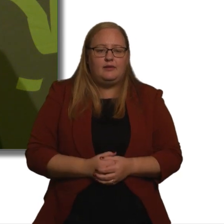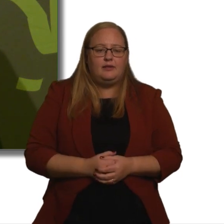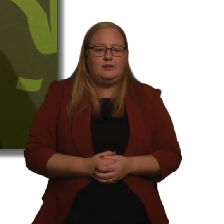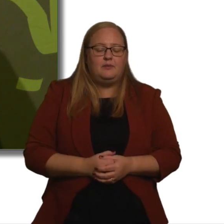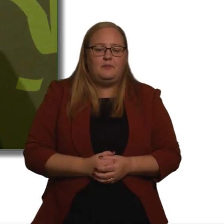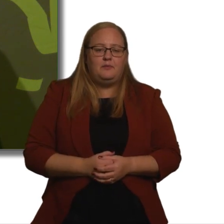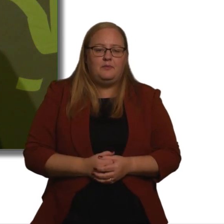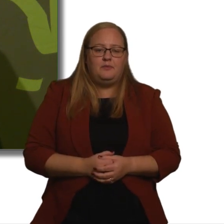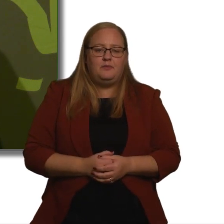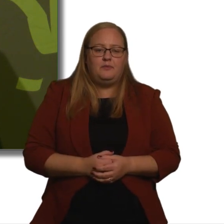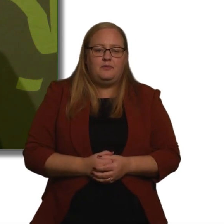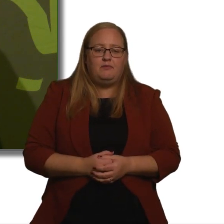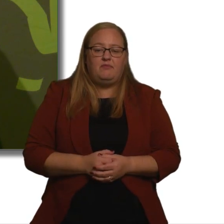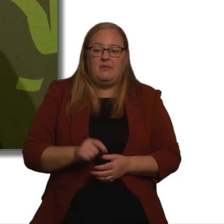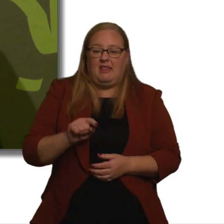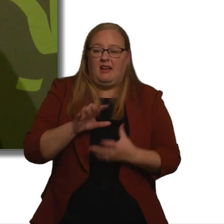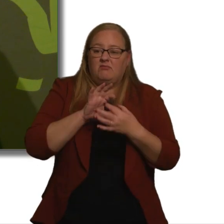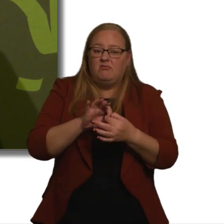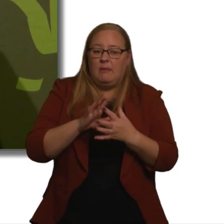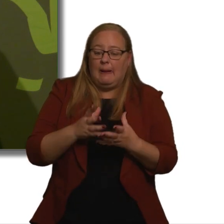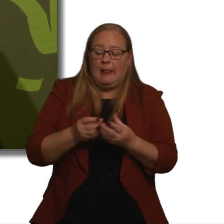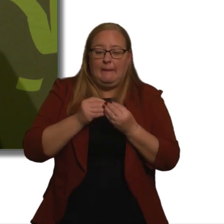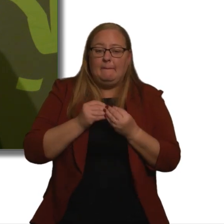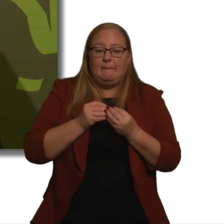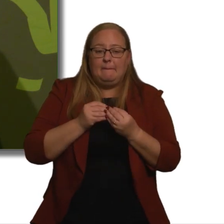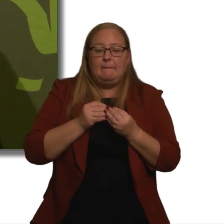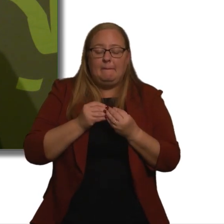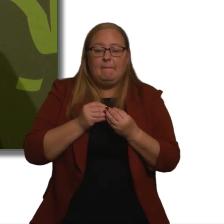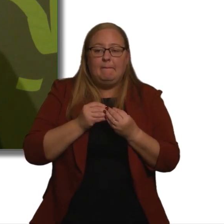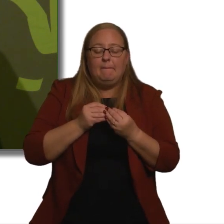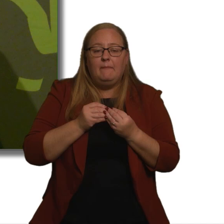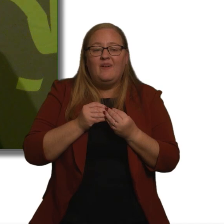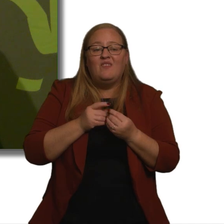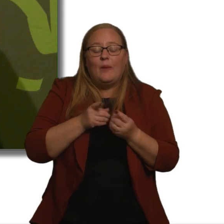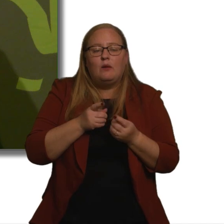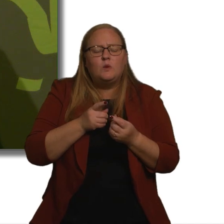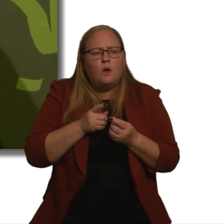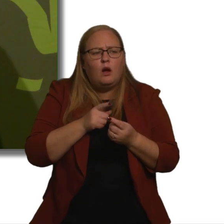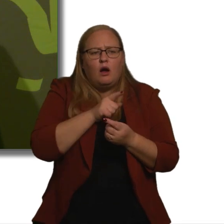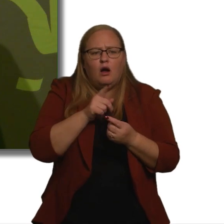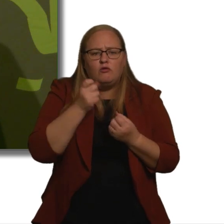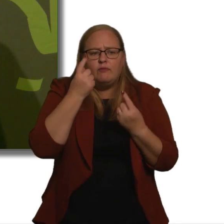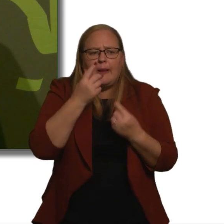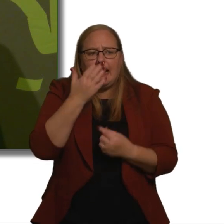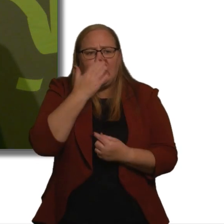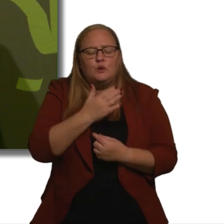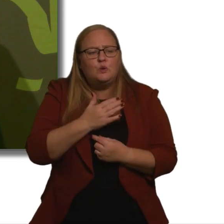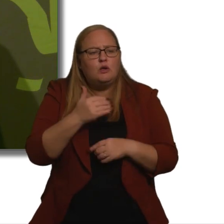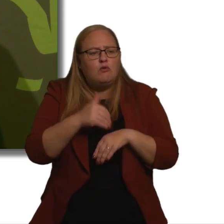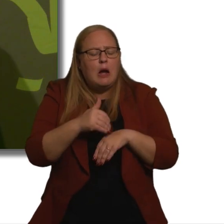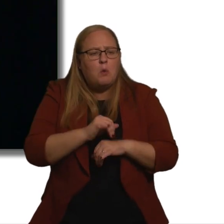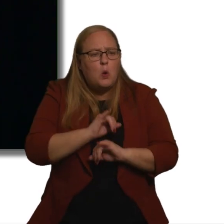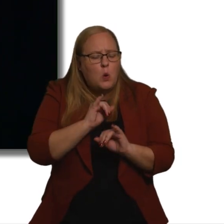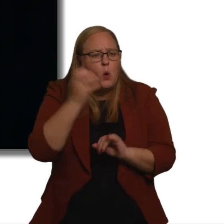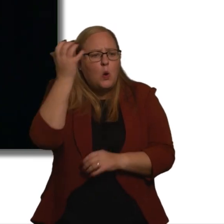store. And I think that also helps with attitude towards crime as well. Brilliant. Thanks